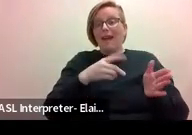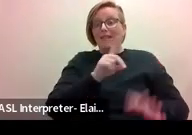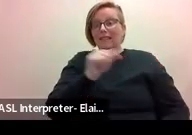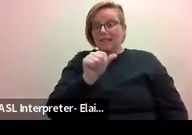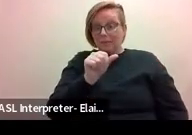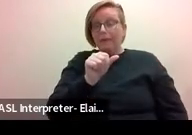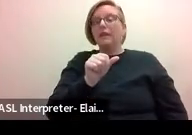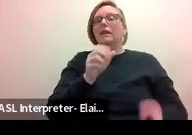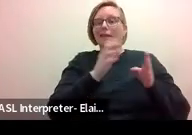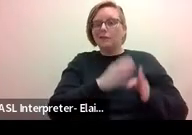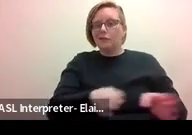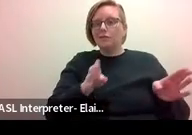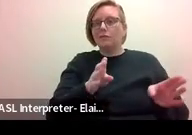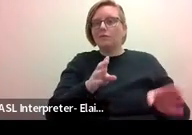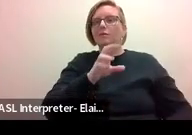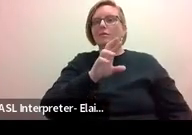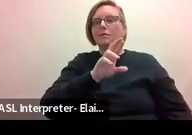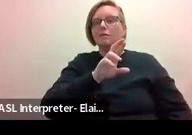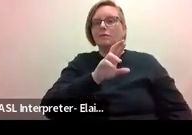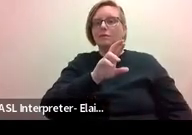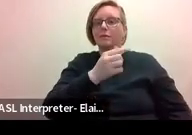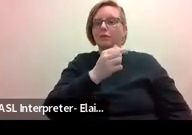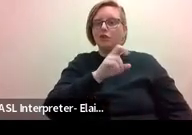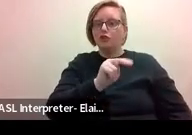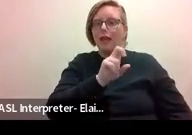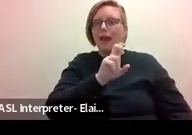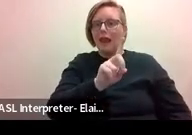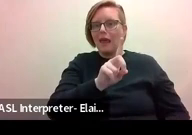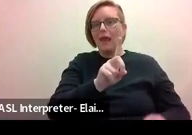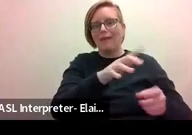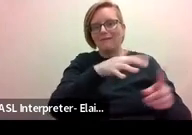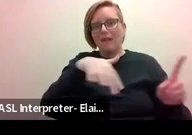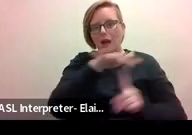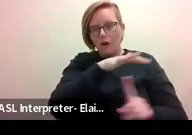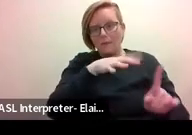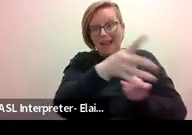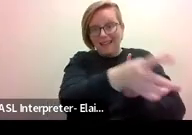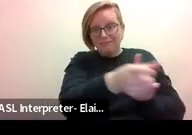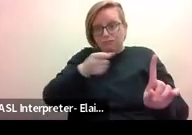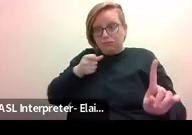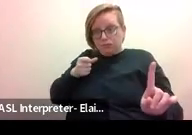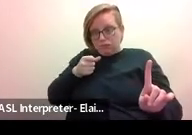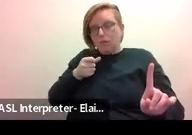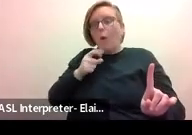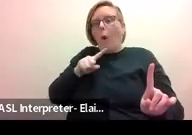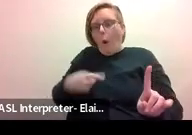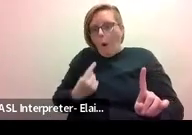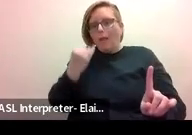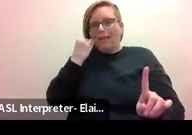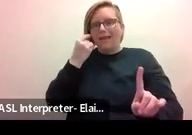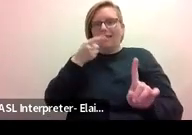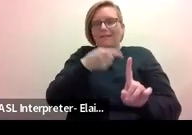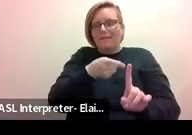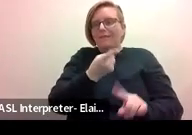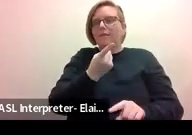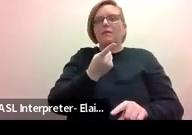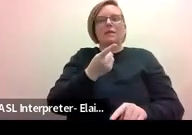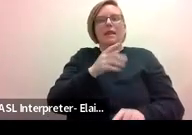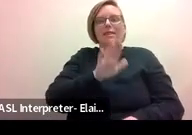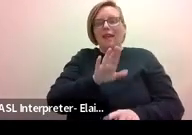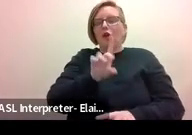environment shall only occur when the nature or severity of the disability is such that they can't be in regular